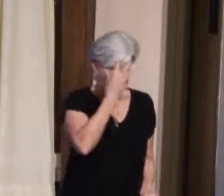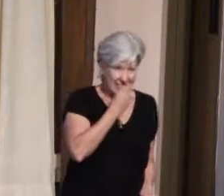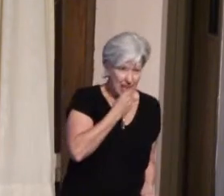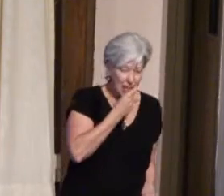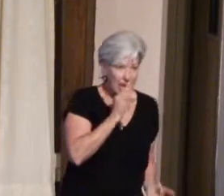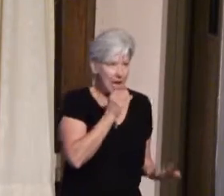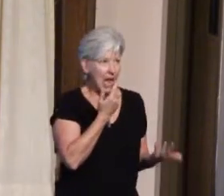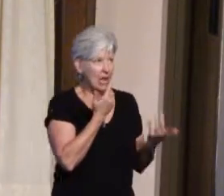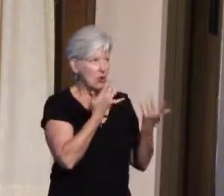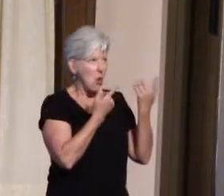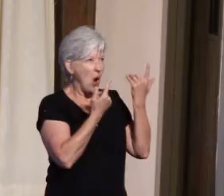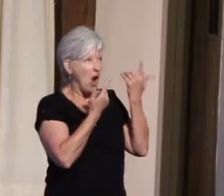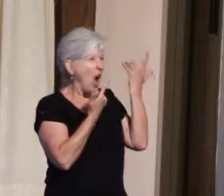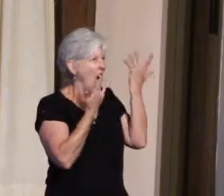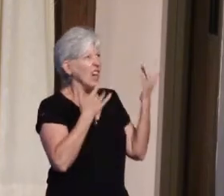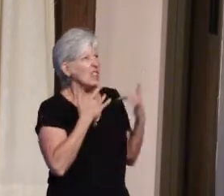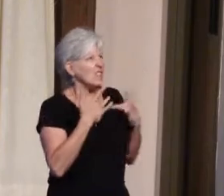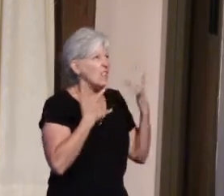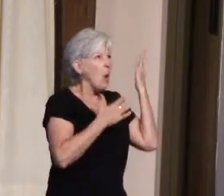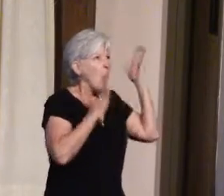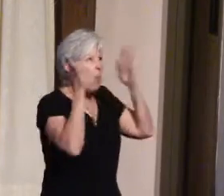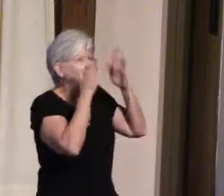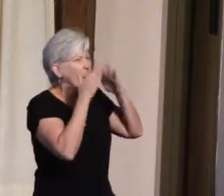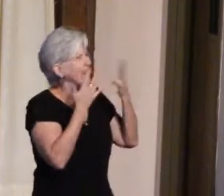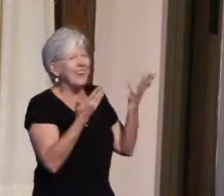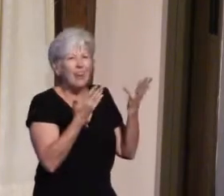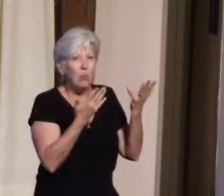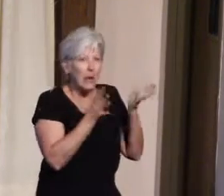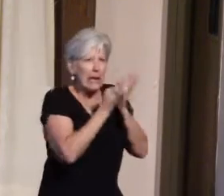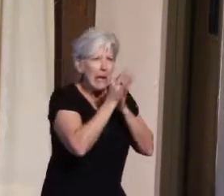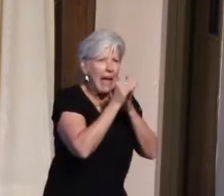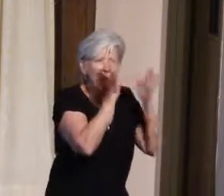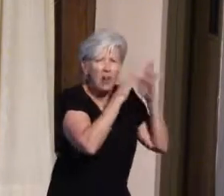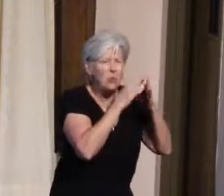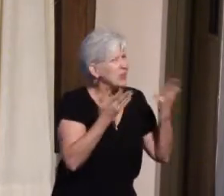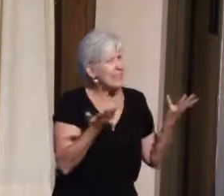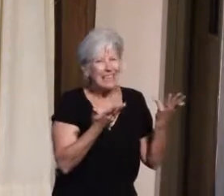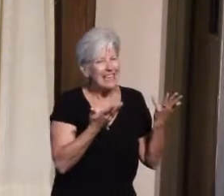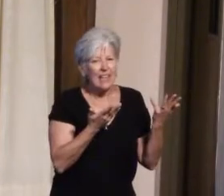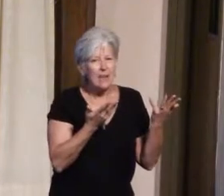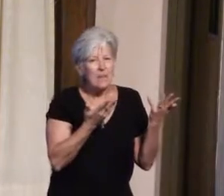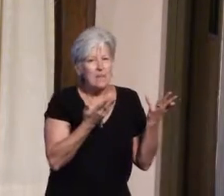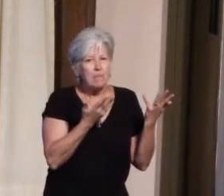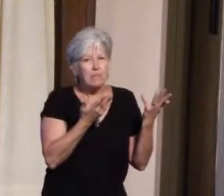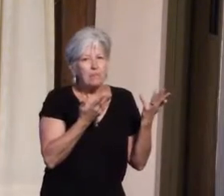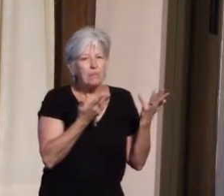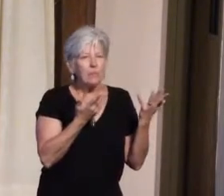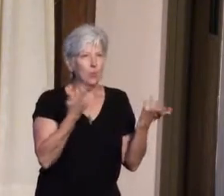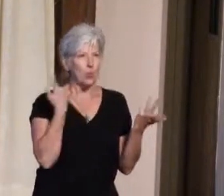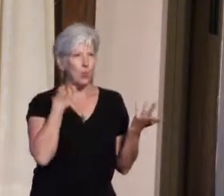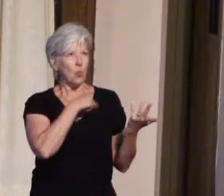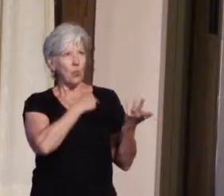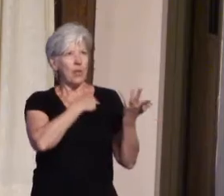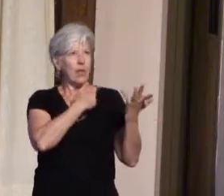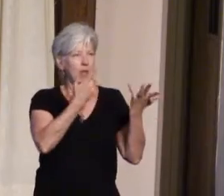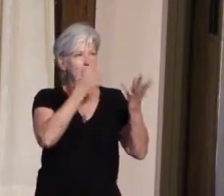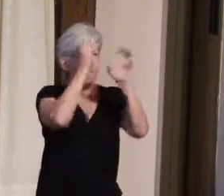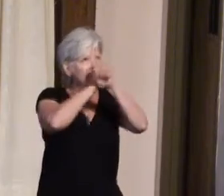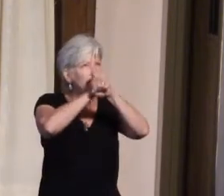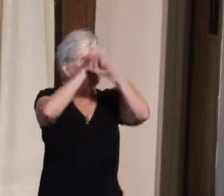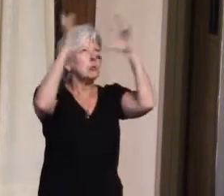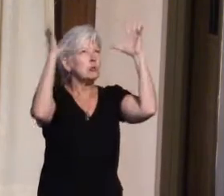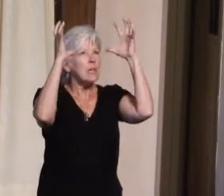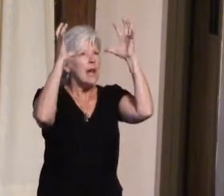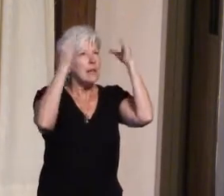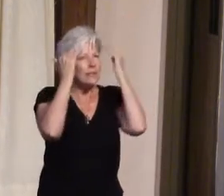Because we use all the tools, don't we, when we worry. We visualize what could possibly happen, right?